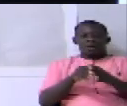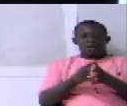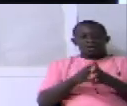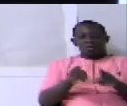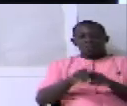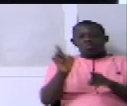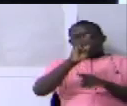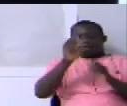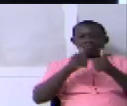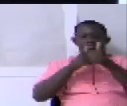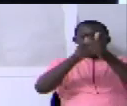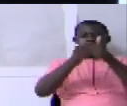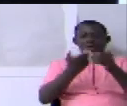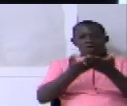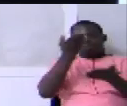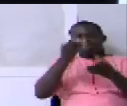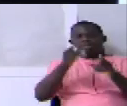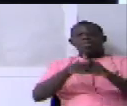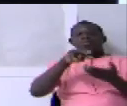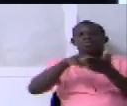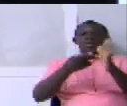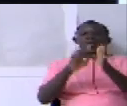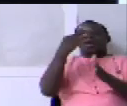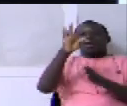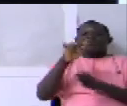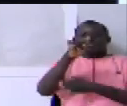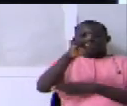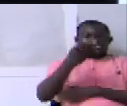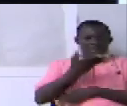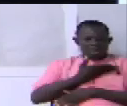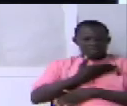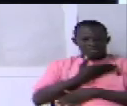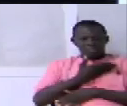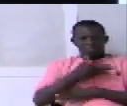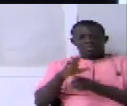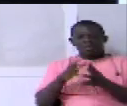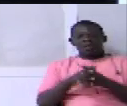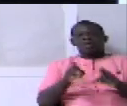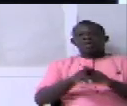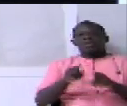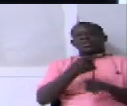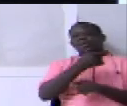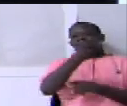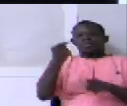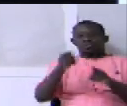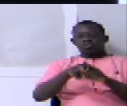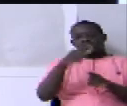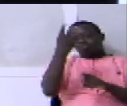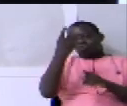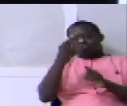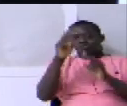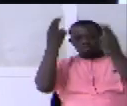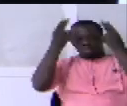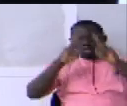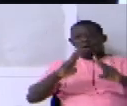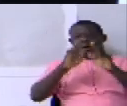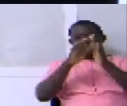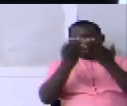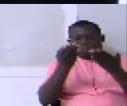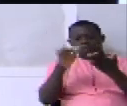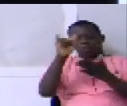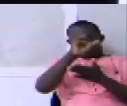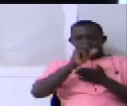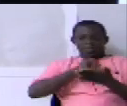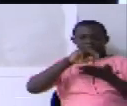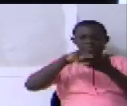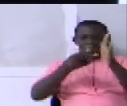I'm following up on, and that is, if you have these two instruments that I referred to,